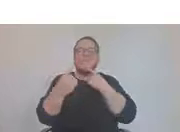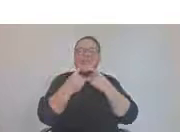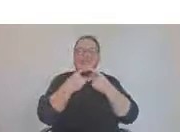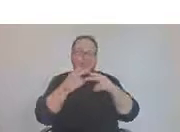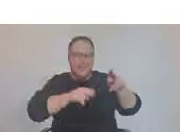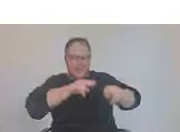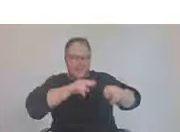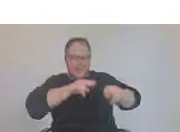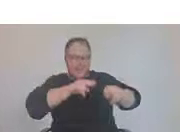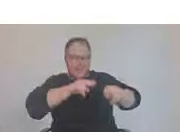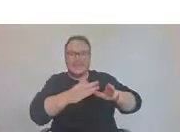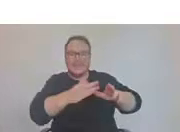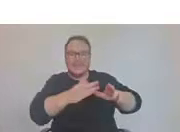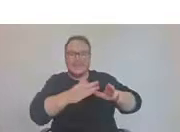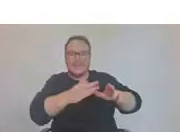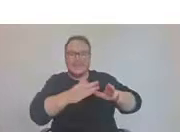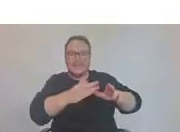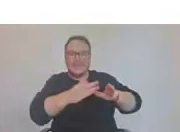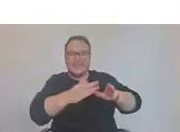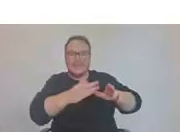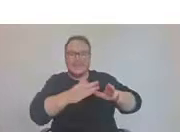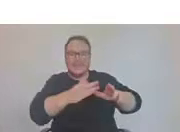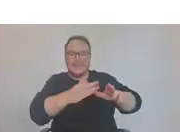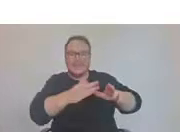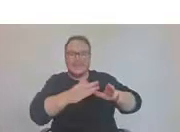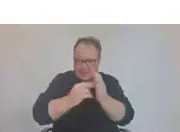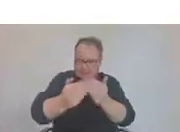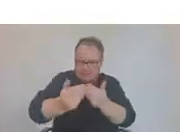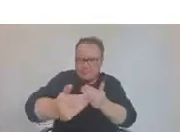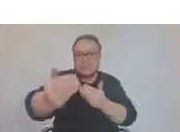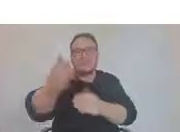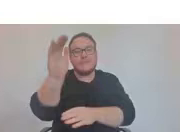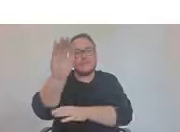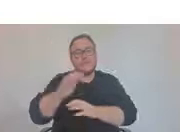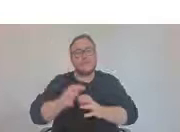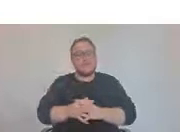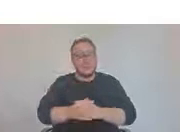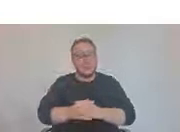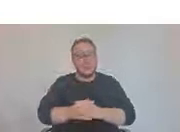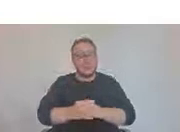do to manage the pandemic and also continue to deliver our business as usual